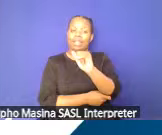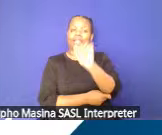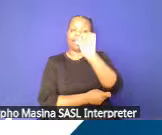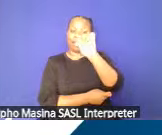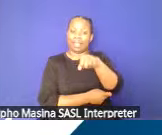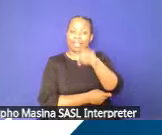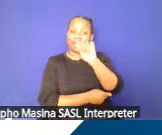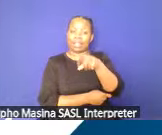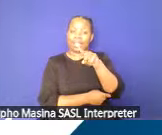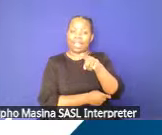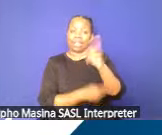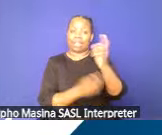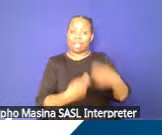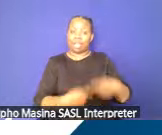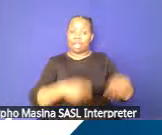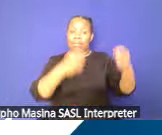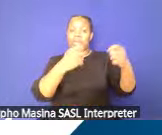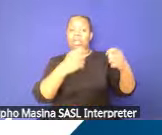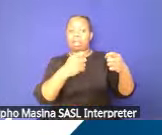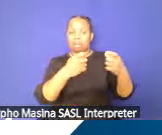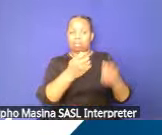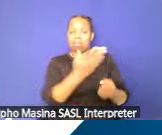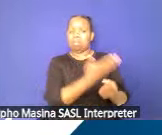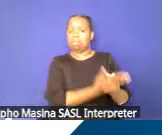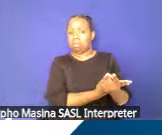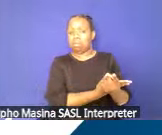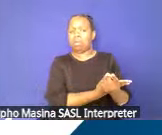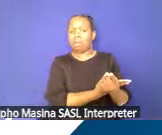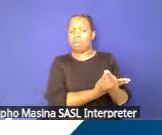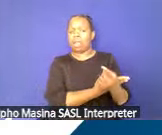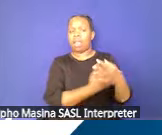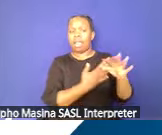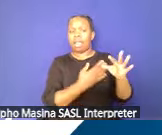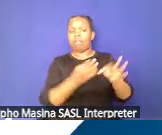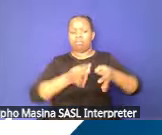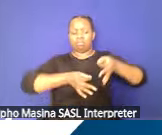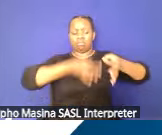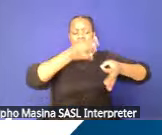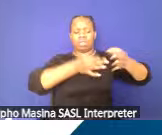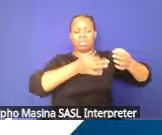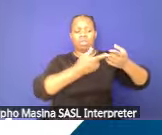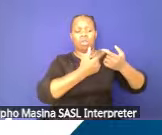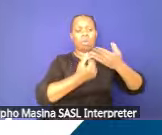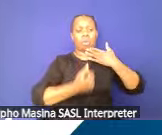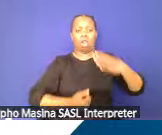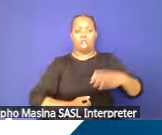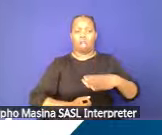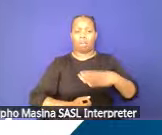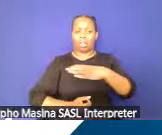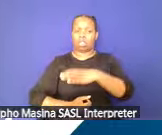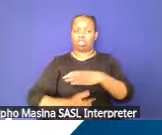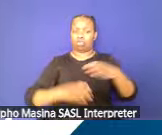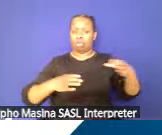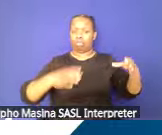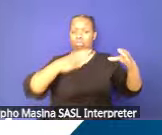incurred and has been prescribed by the commissioner.